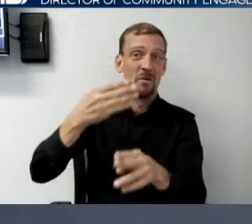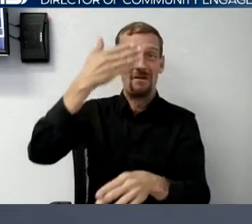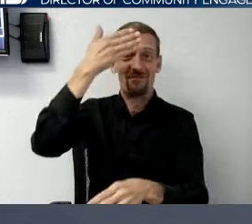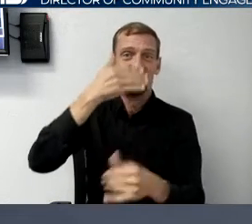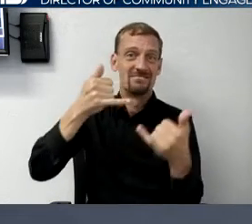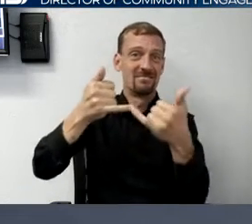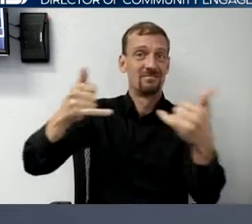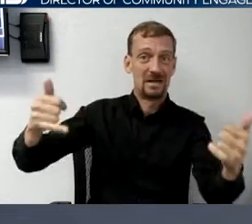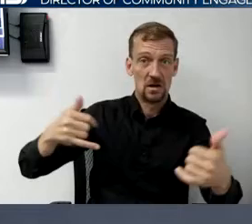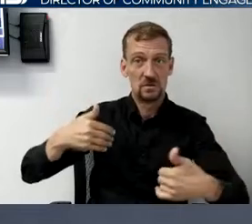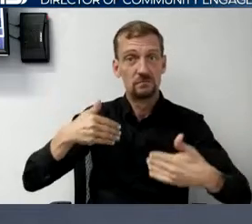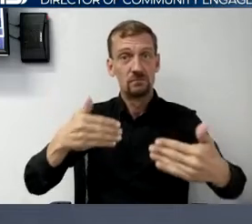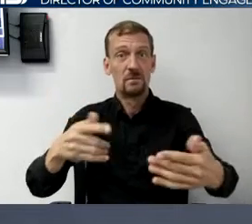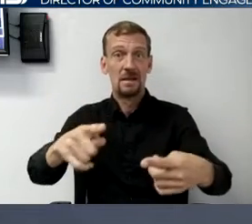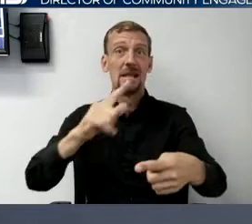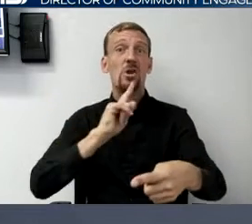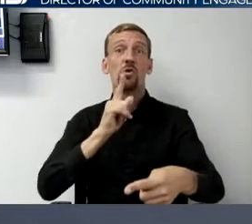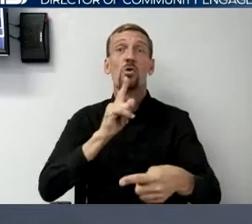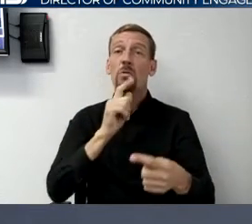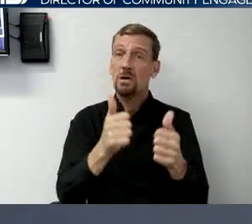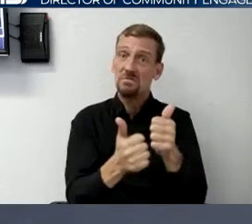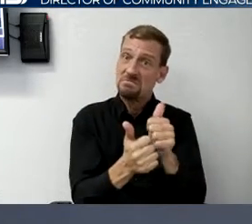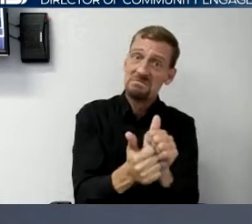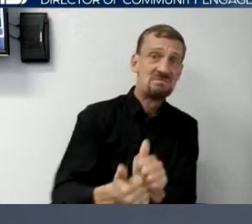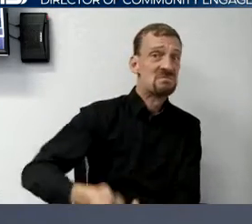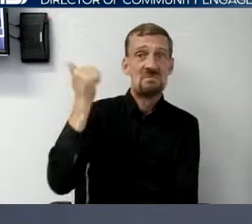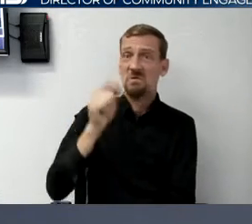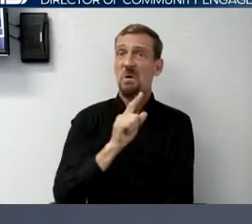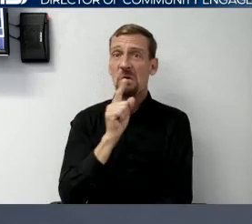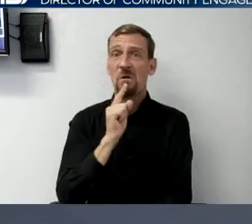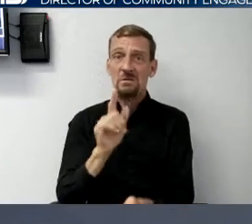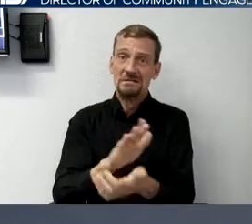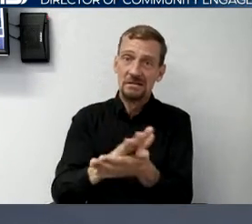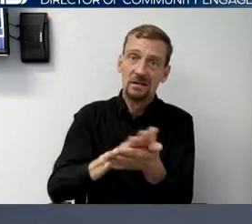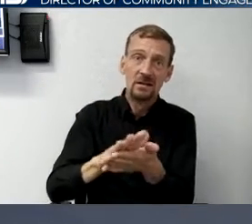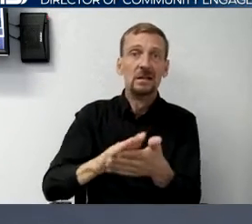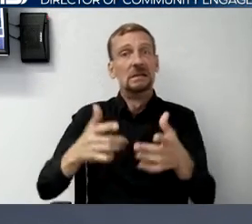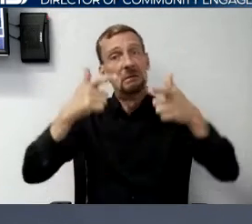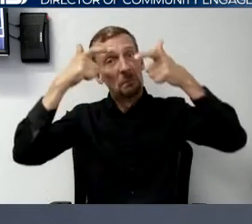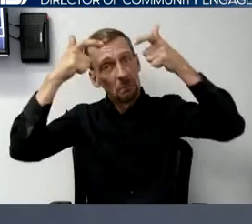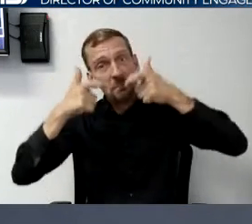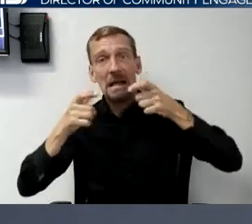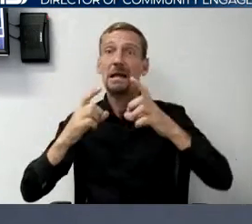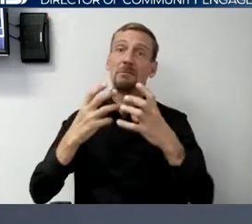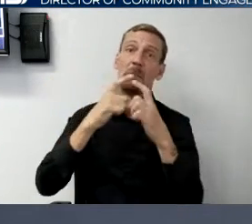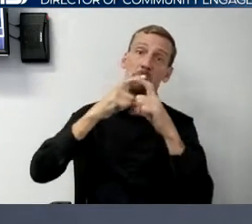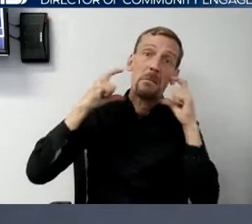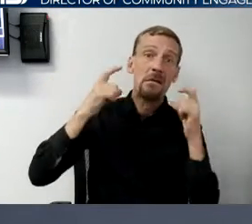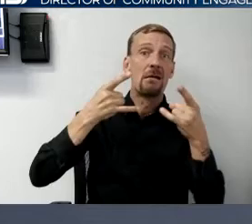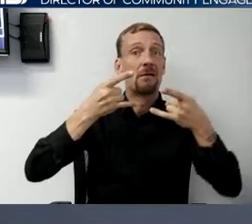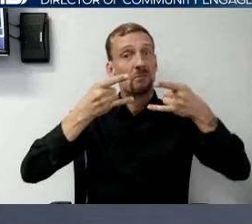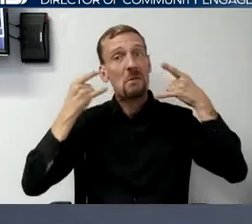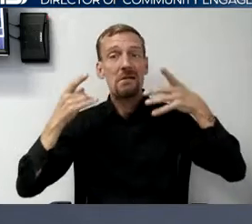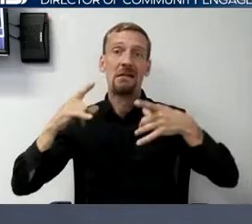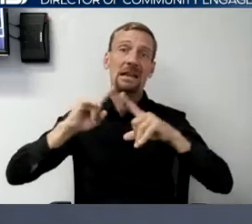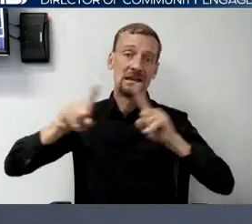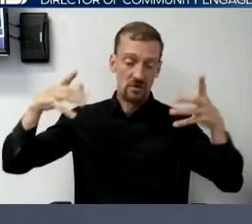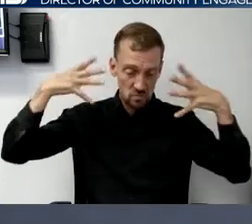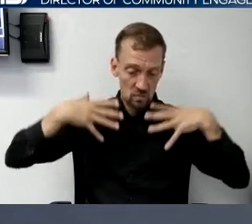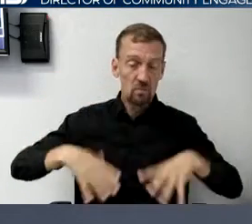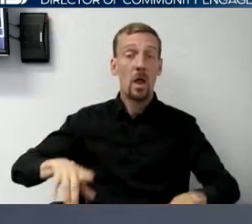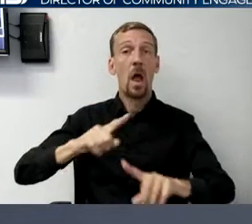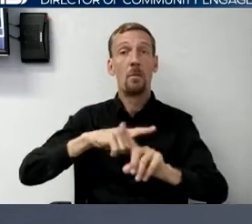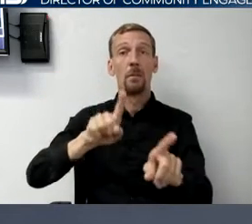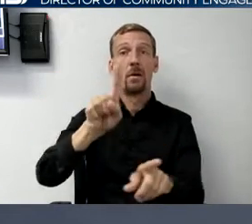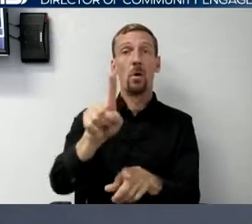of the most vigilant precautions and donning all the personal protective equipment. So we've had just